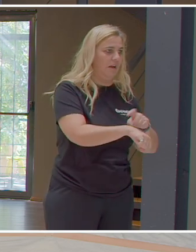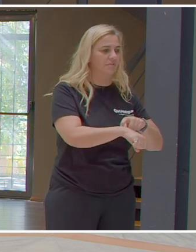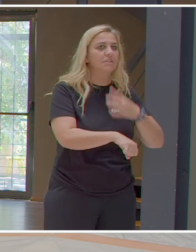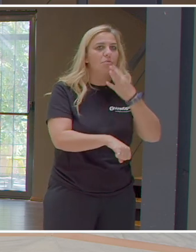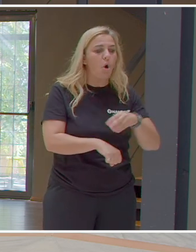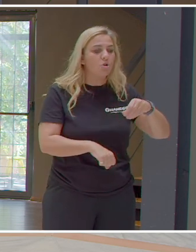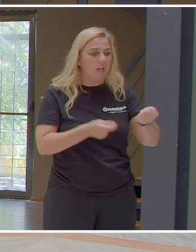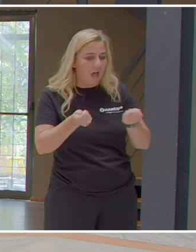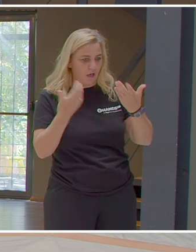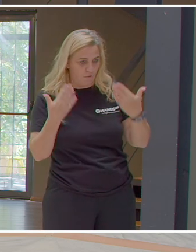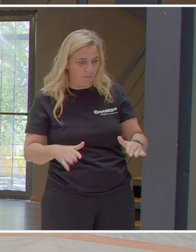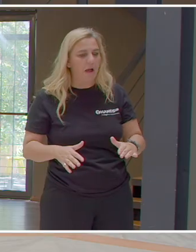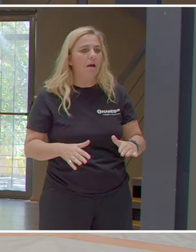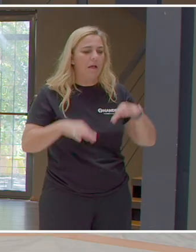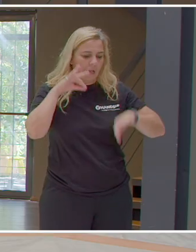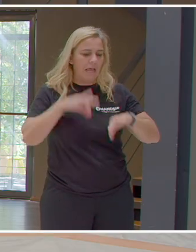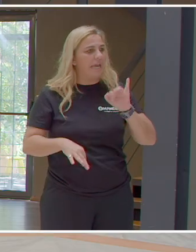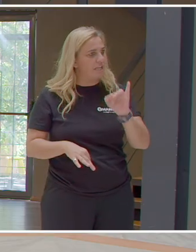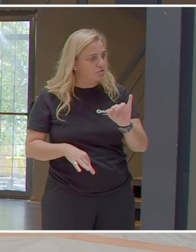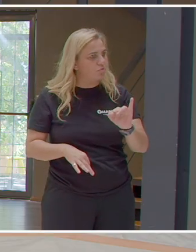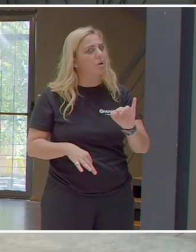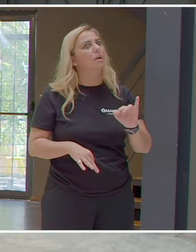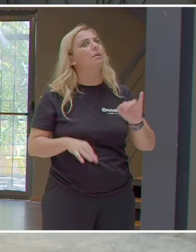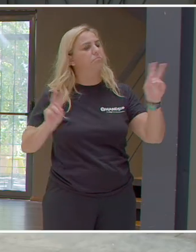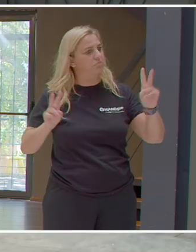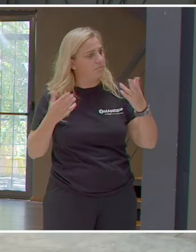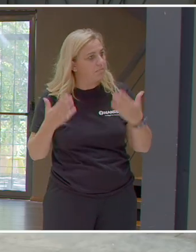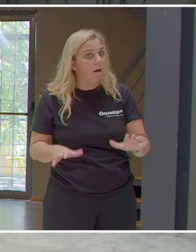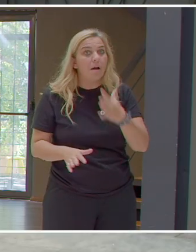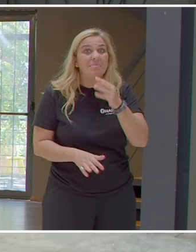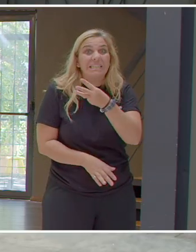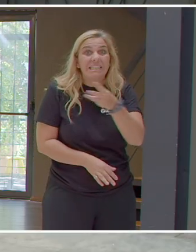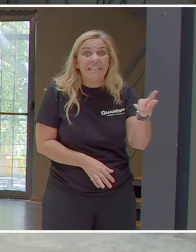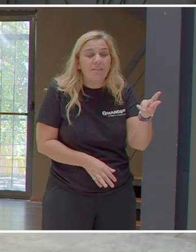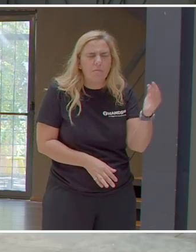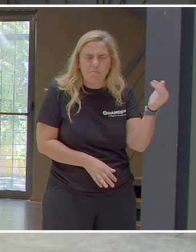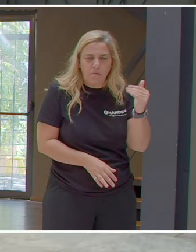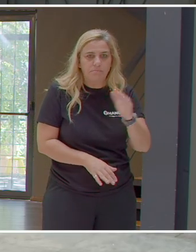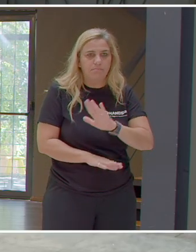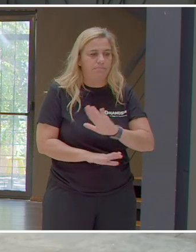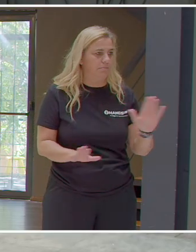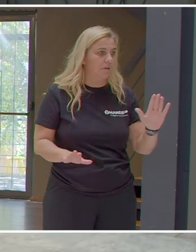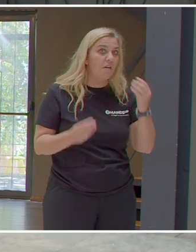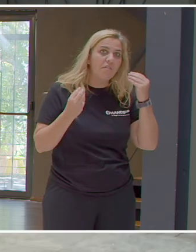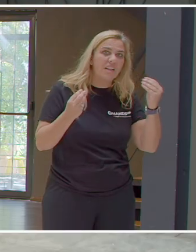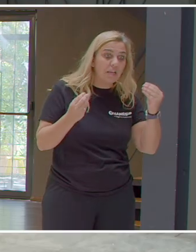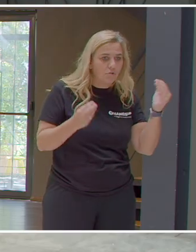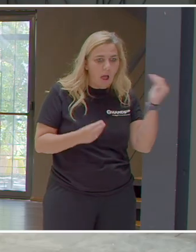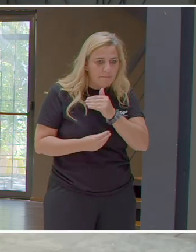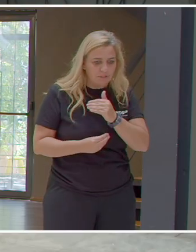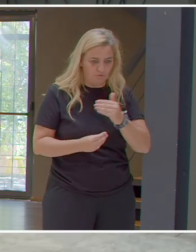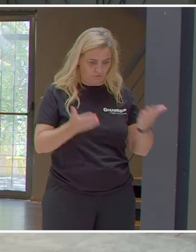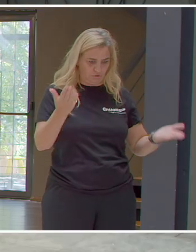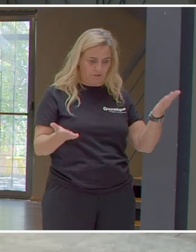sugar. Insulin sensitivity improved in just 3 weeks. Jesus, like 3 weeks, everyone can be that patient and then see the results and be like,